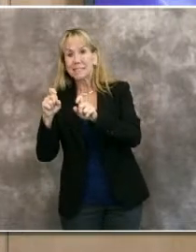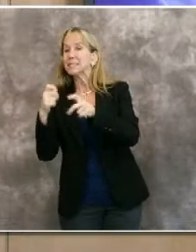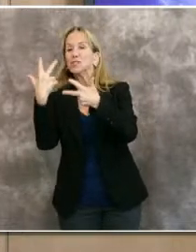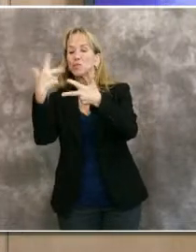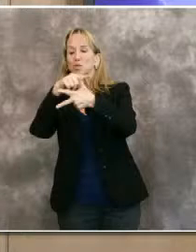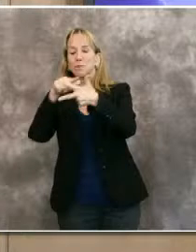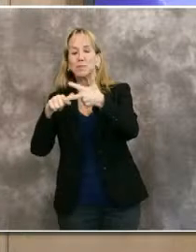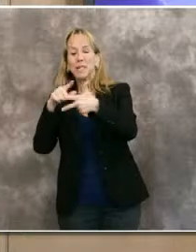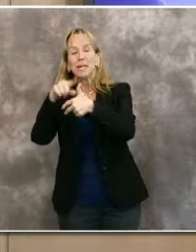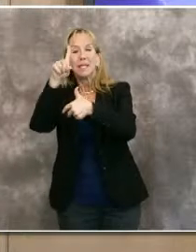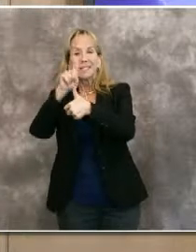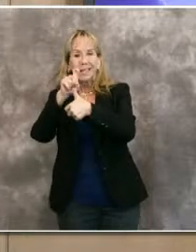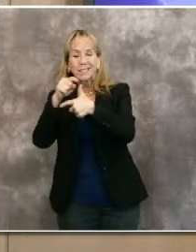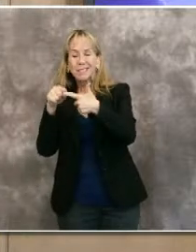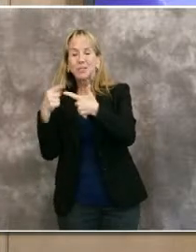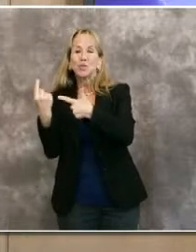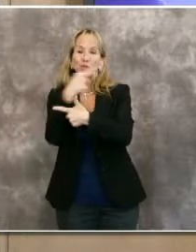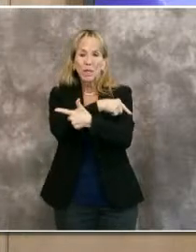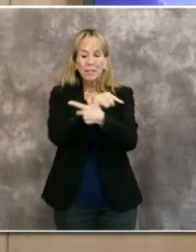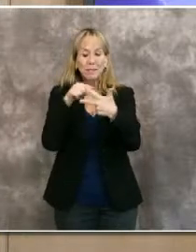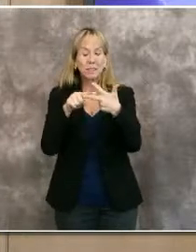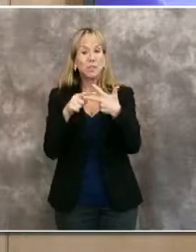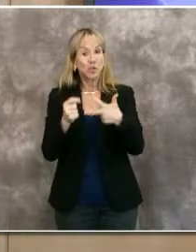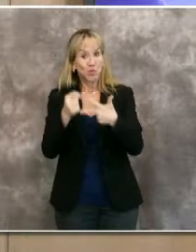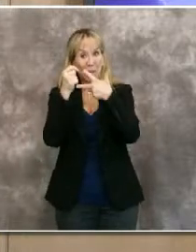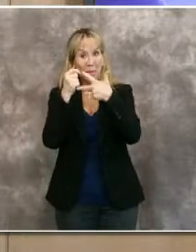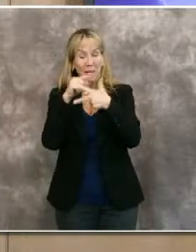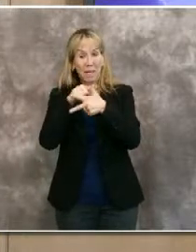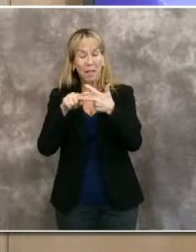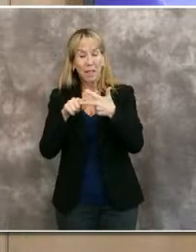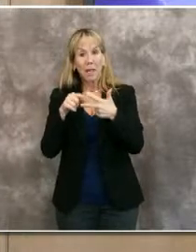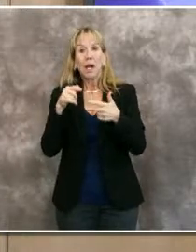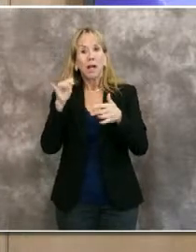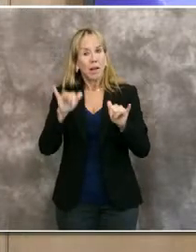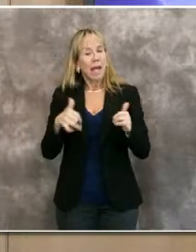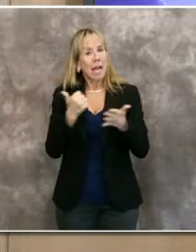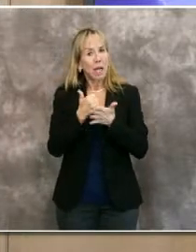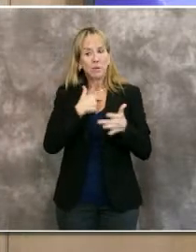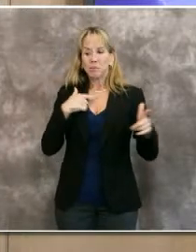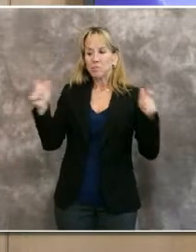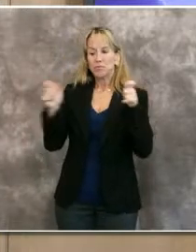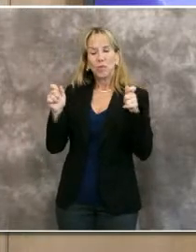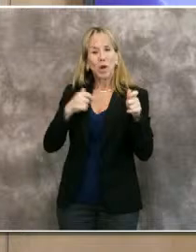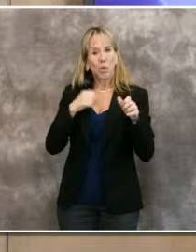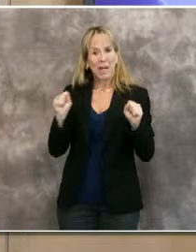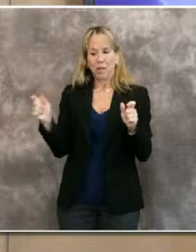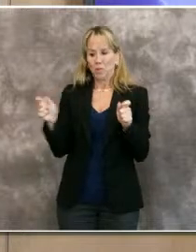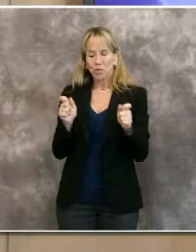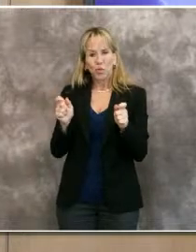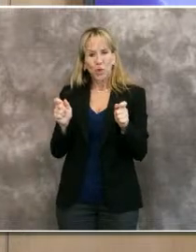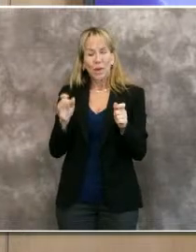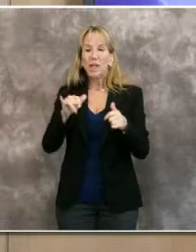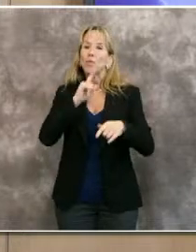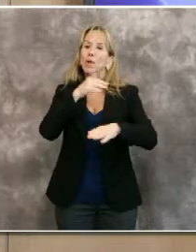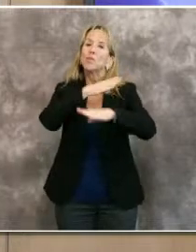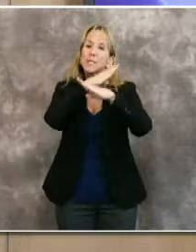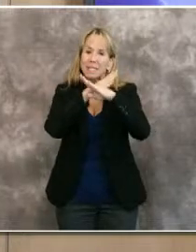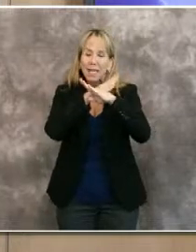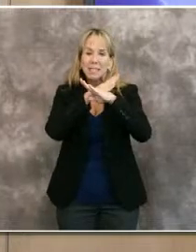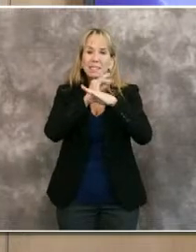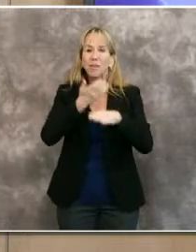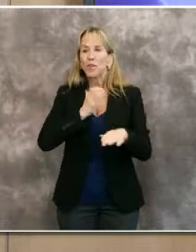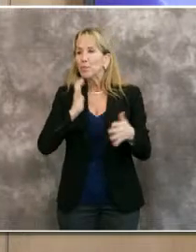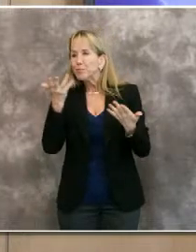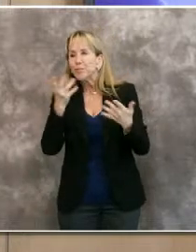treatment put us in a position where we can manage and contain the spread of coronavirus in a way that protects the integrity of a